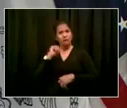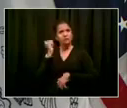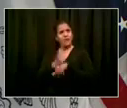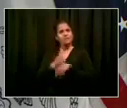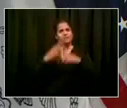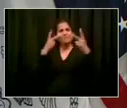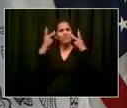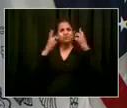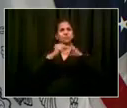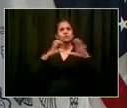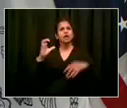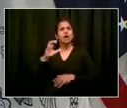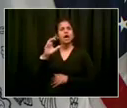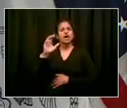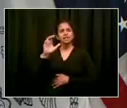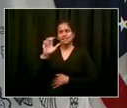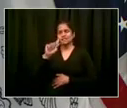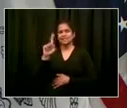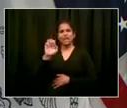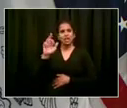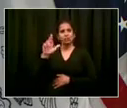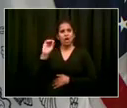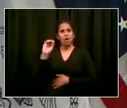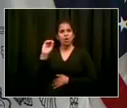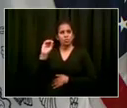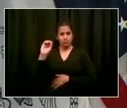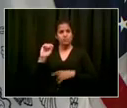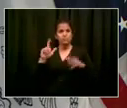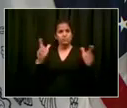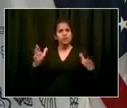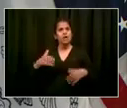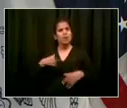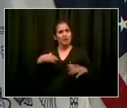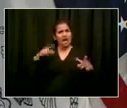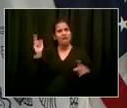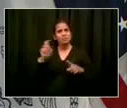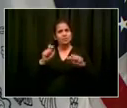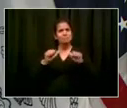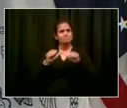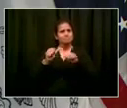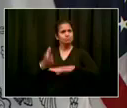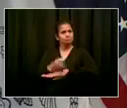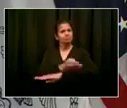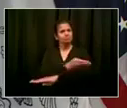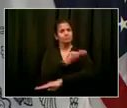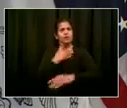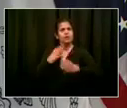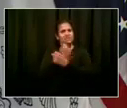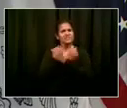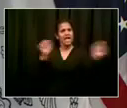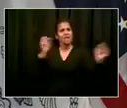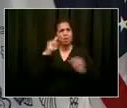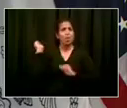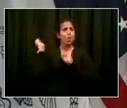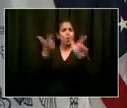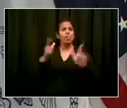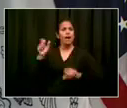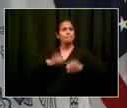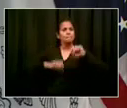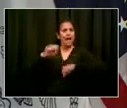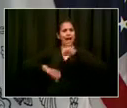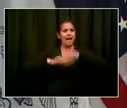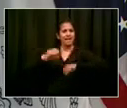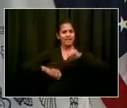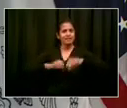to improve safety. And we know that so many things have worked. Speed